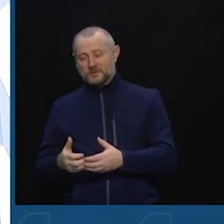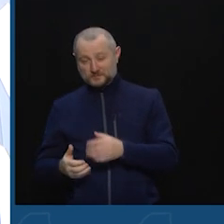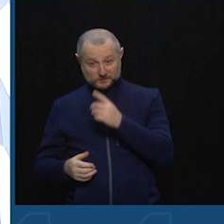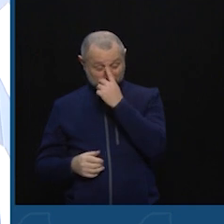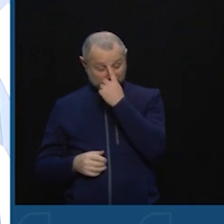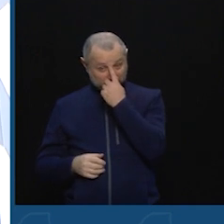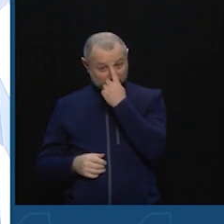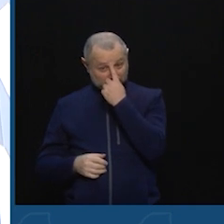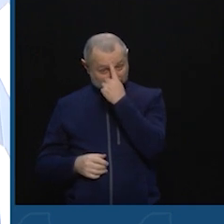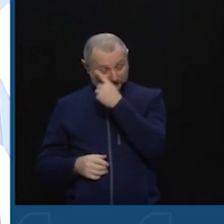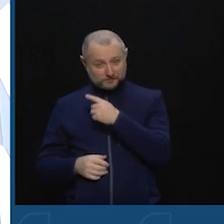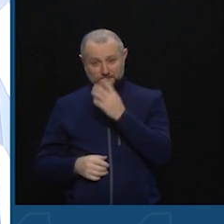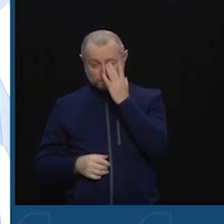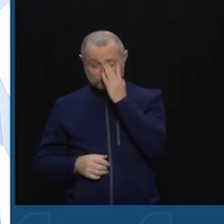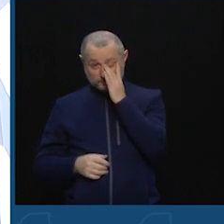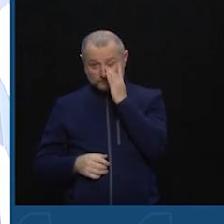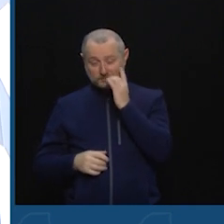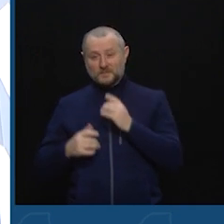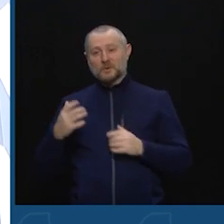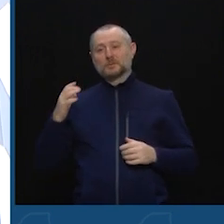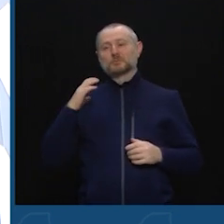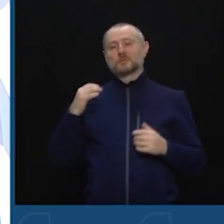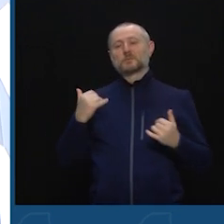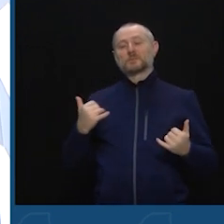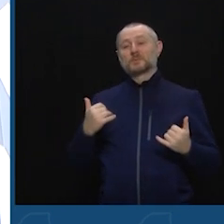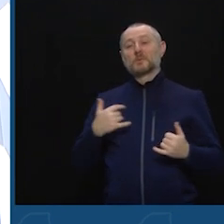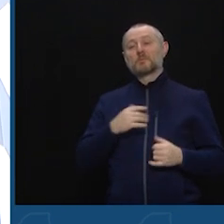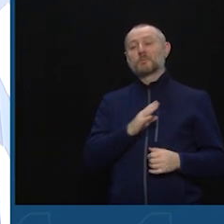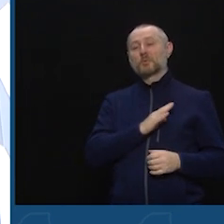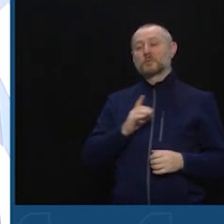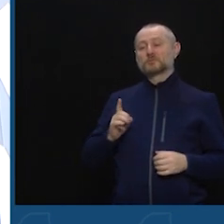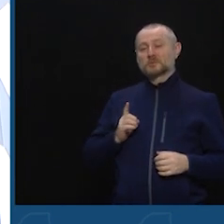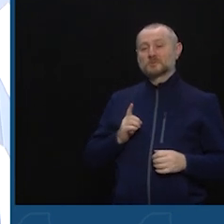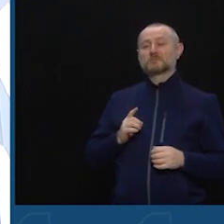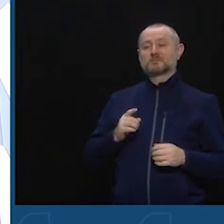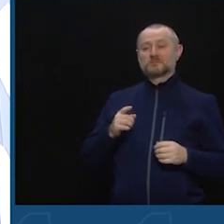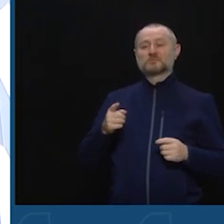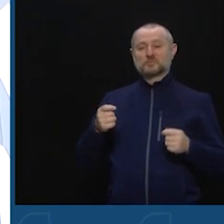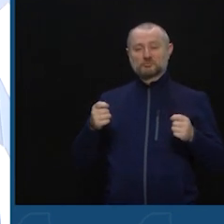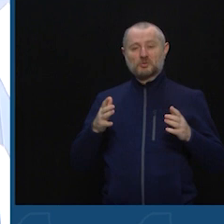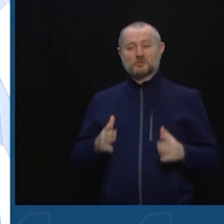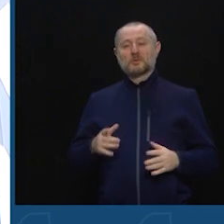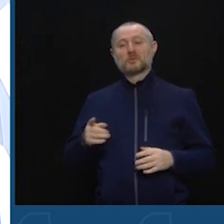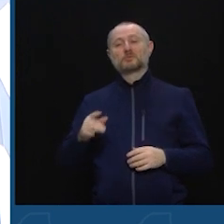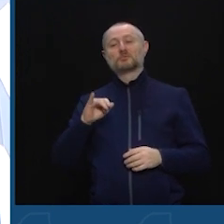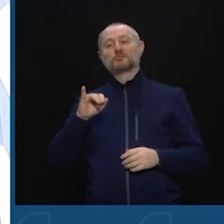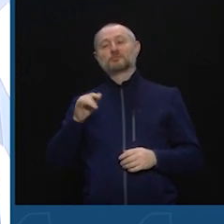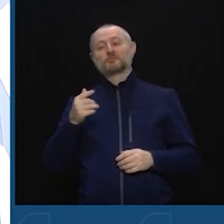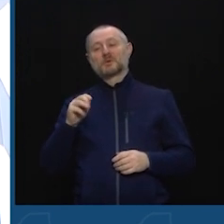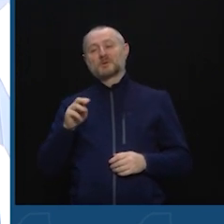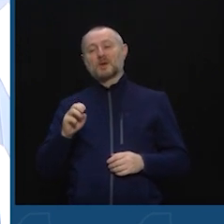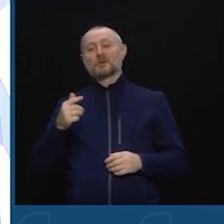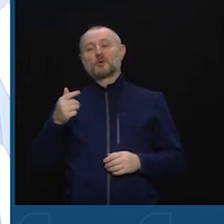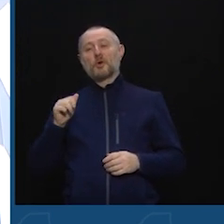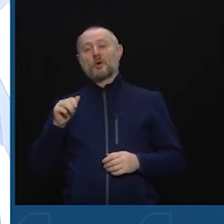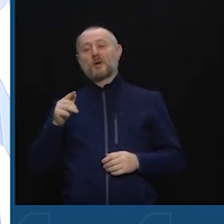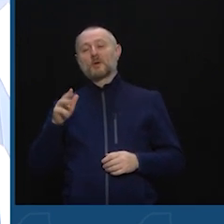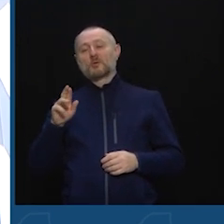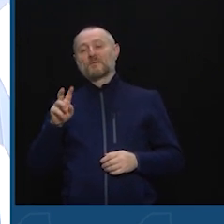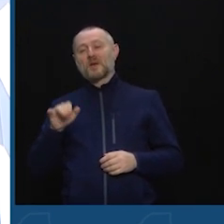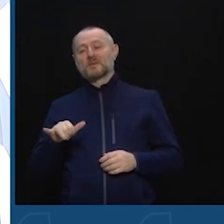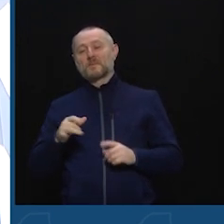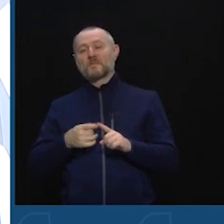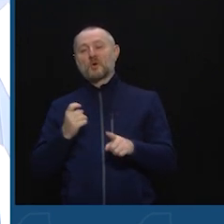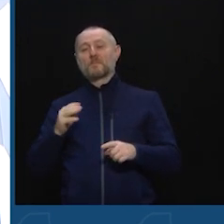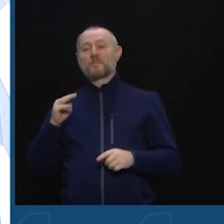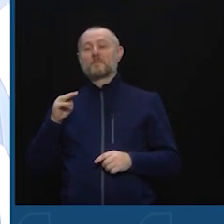Asset Management and current Chair of the LGP Board of Directors. Jane Garvey, Global Chair from Meridian. And